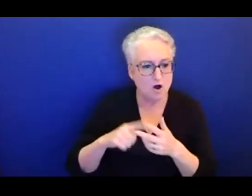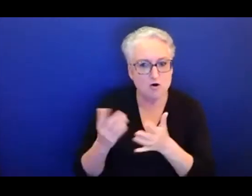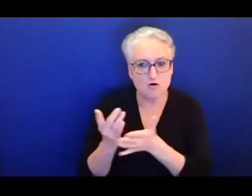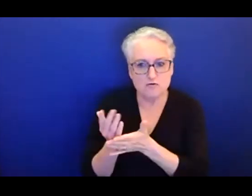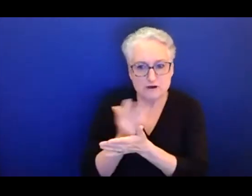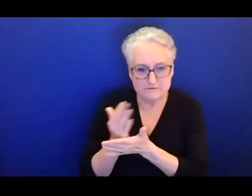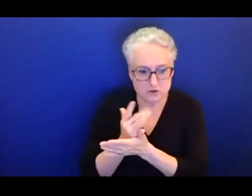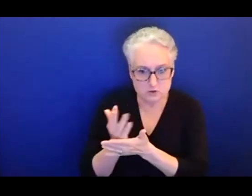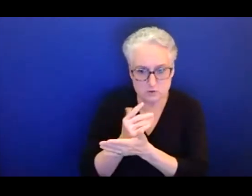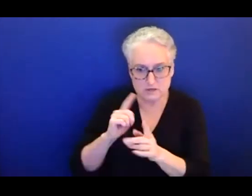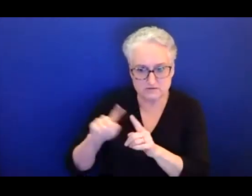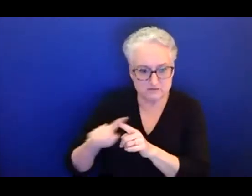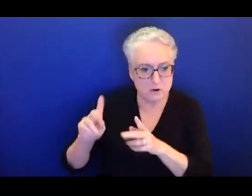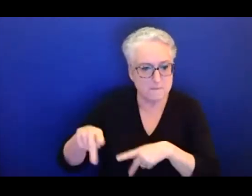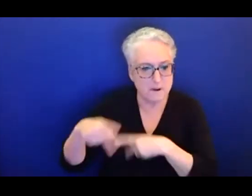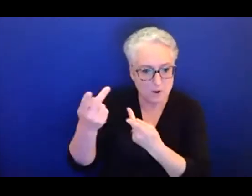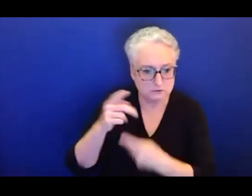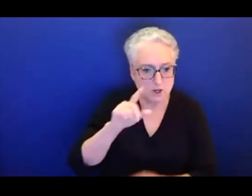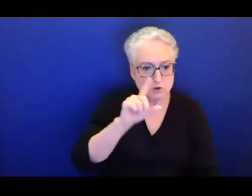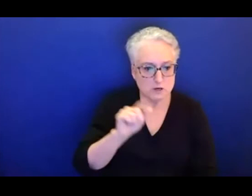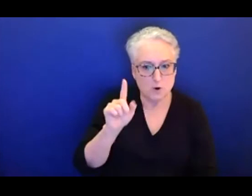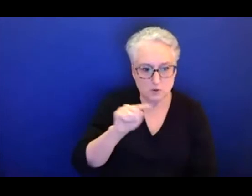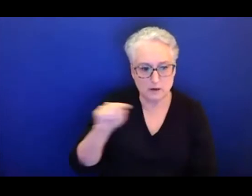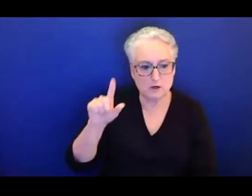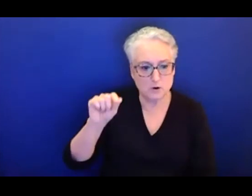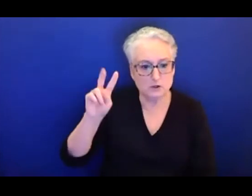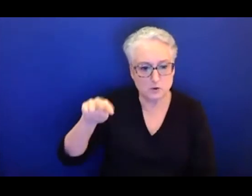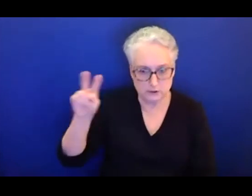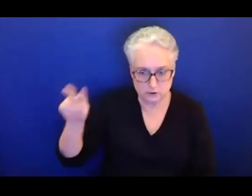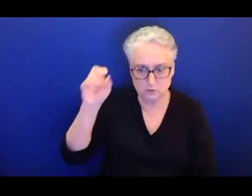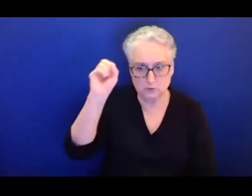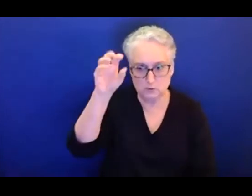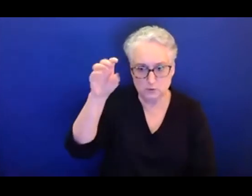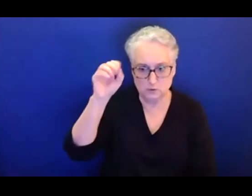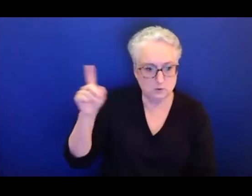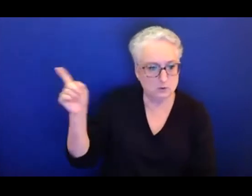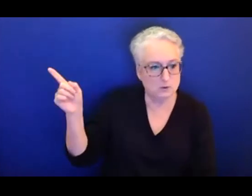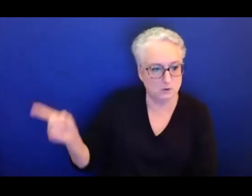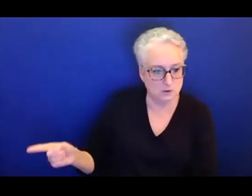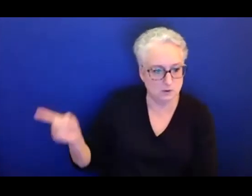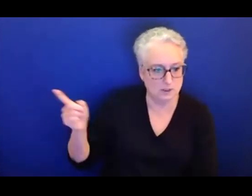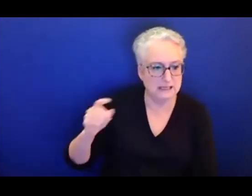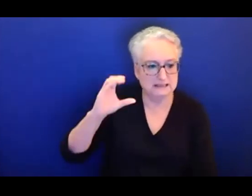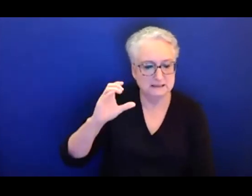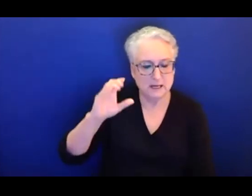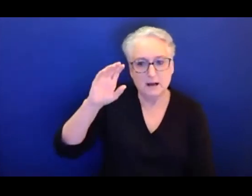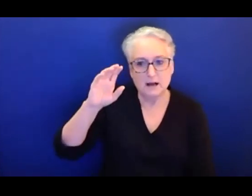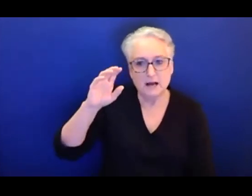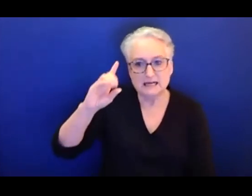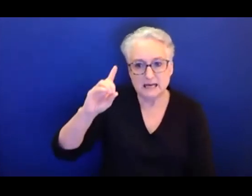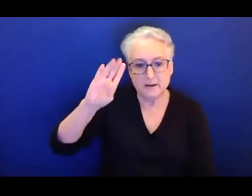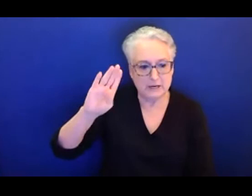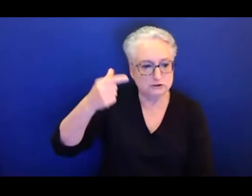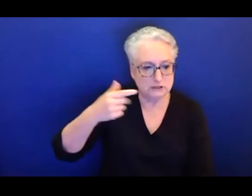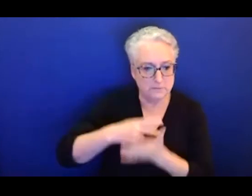2021-2022 annual action plan projects. For our CDBG program presentations, you'll hear from economic development, our